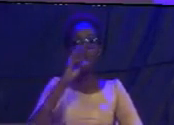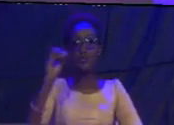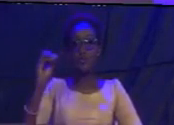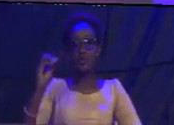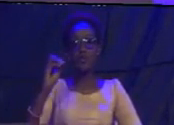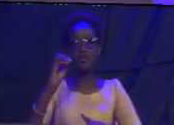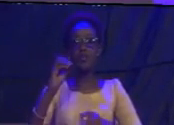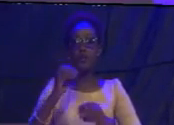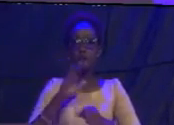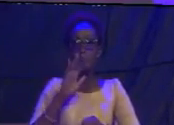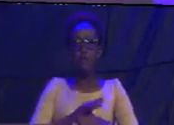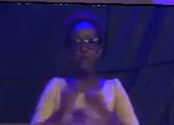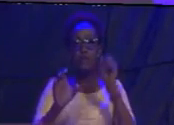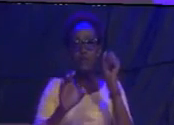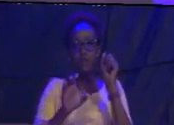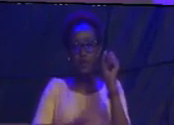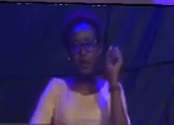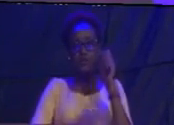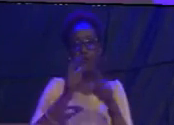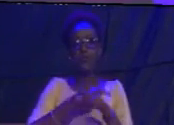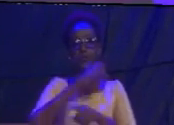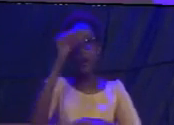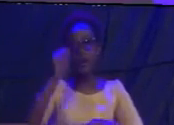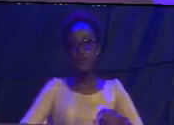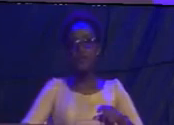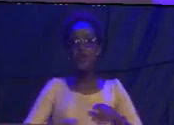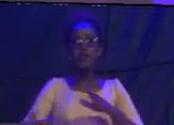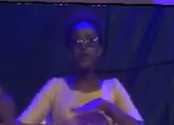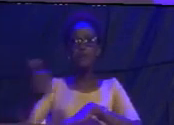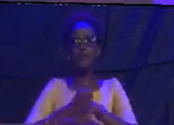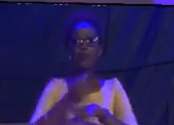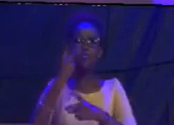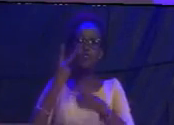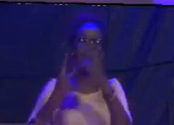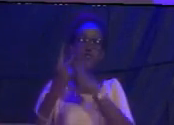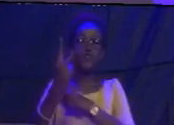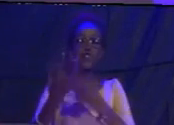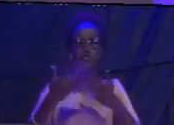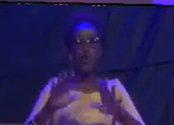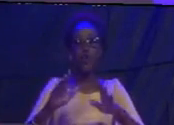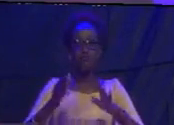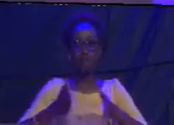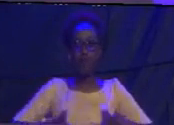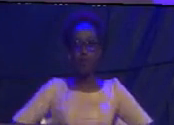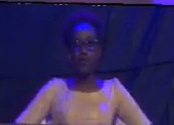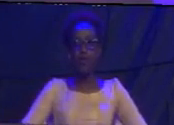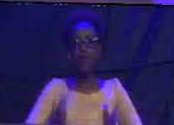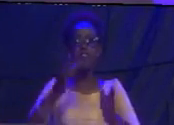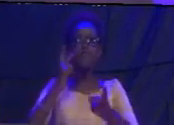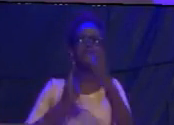foreign aid. Also, from the year 2000,